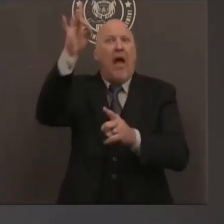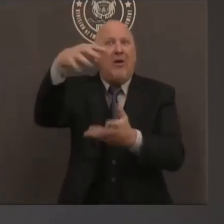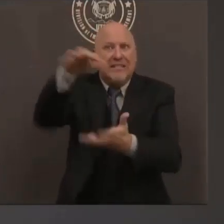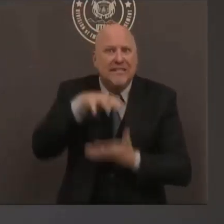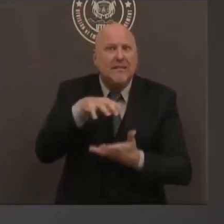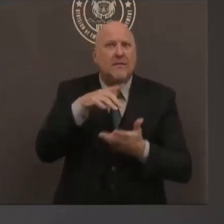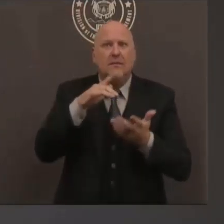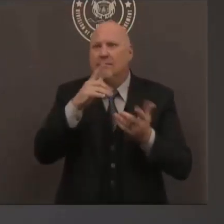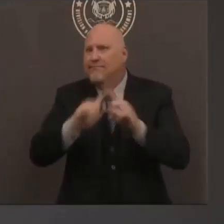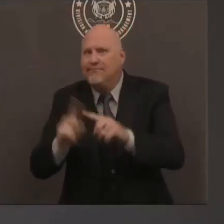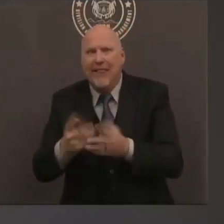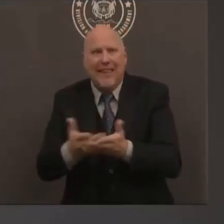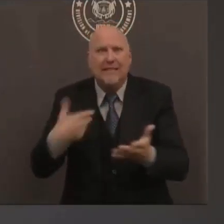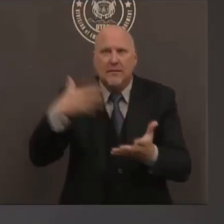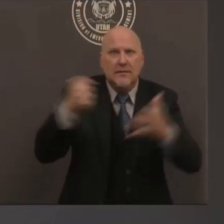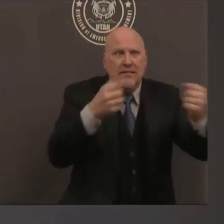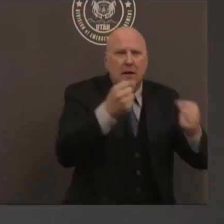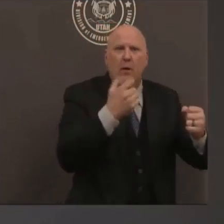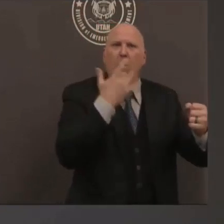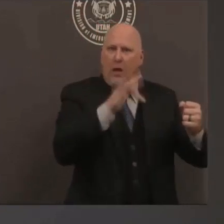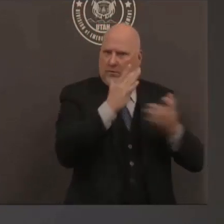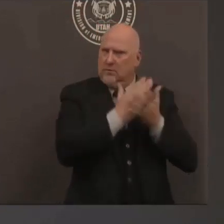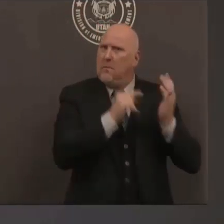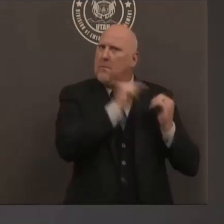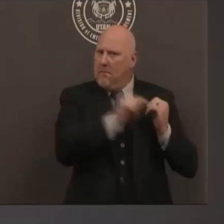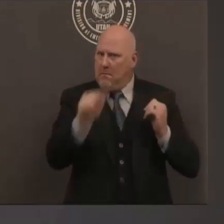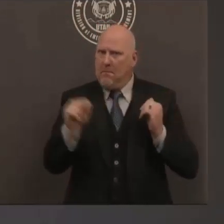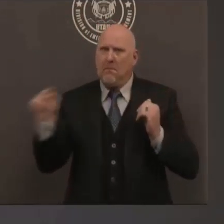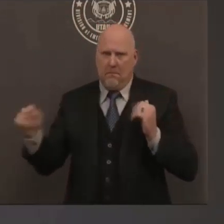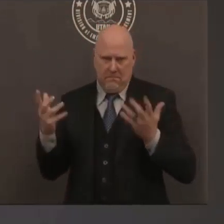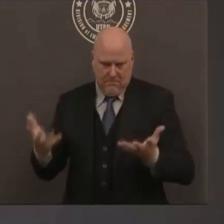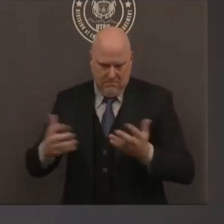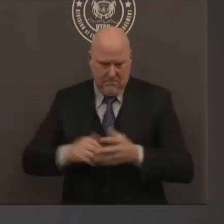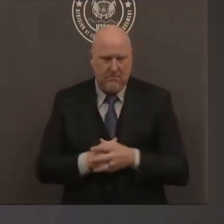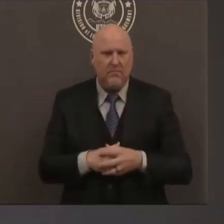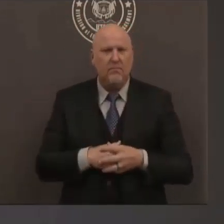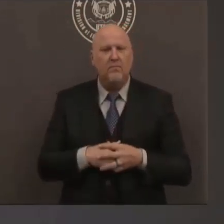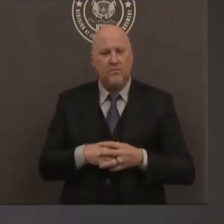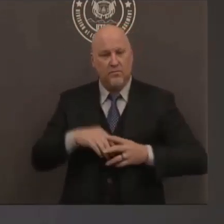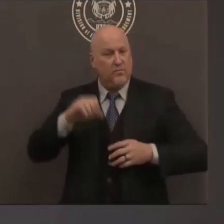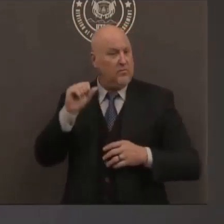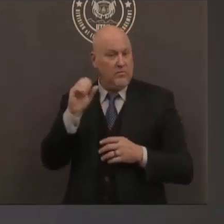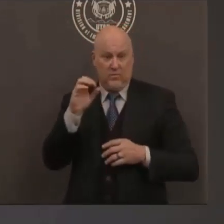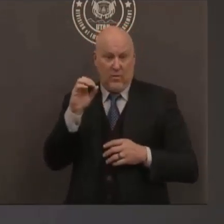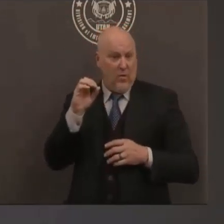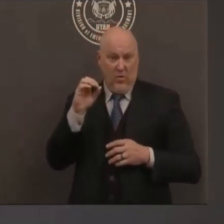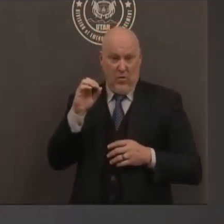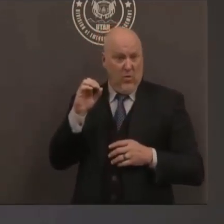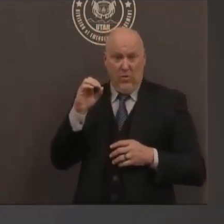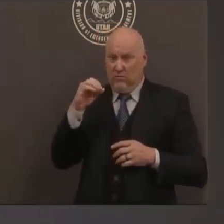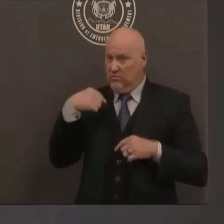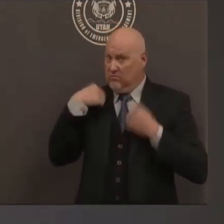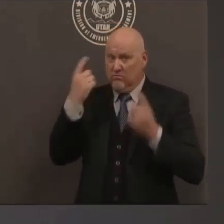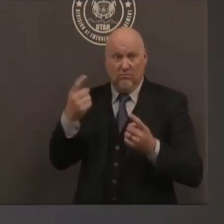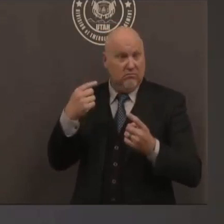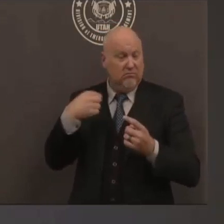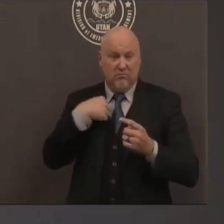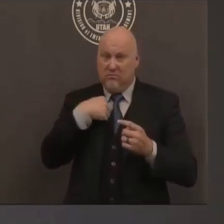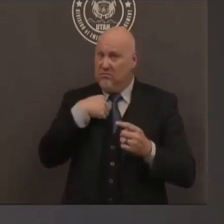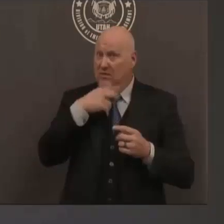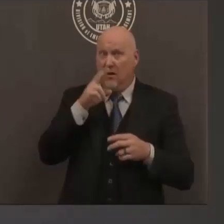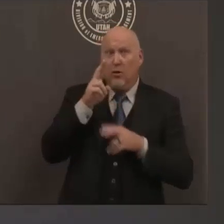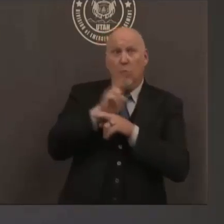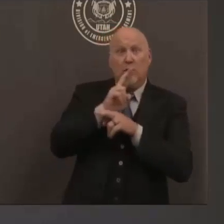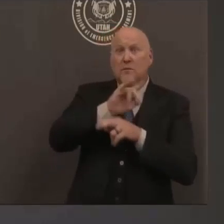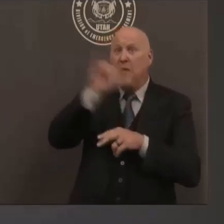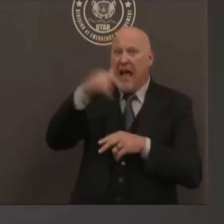757 planes that brought in some equipment for us, as well as other access points that we developed over a very short period of time